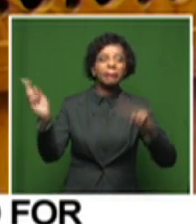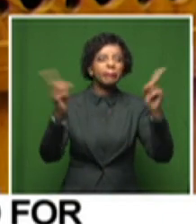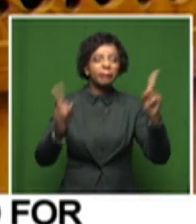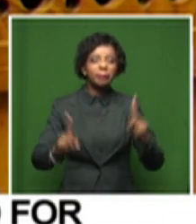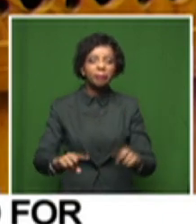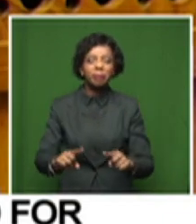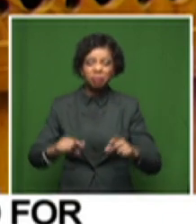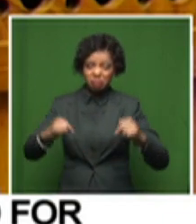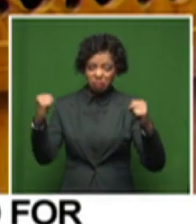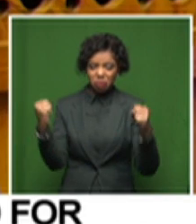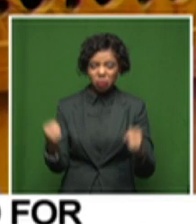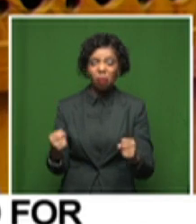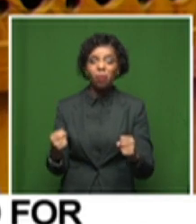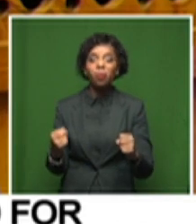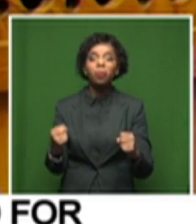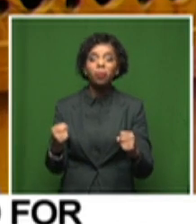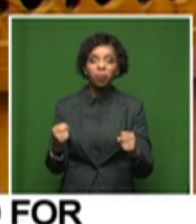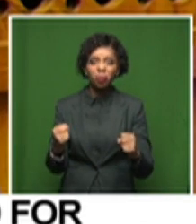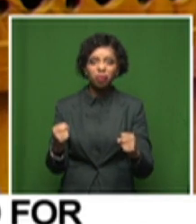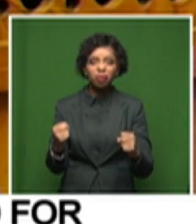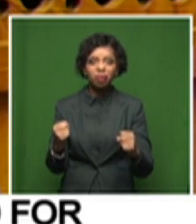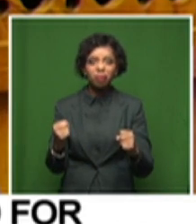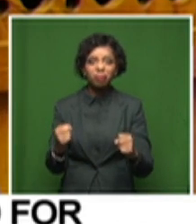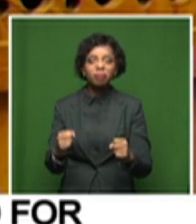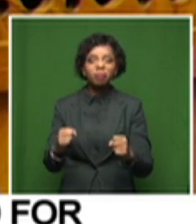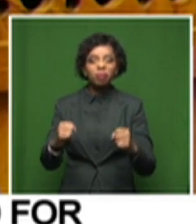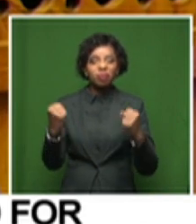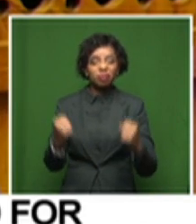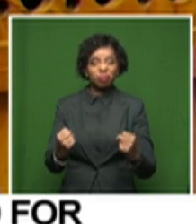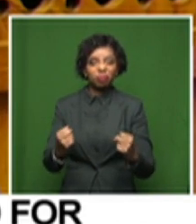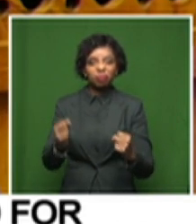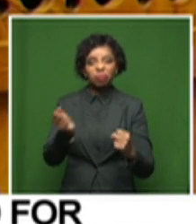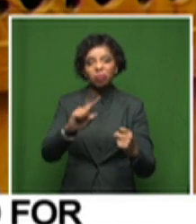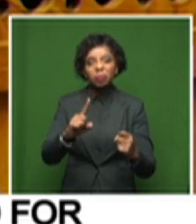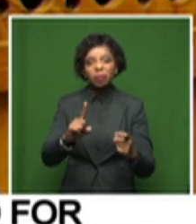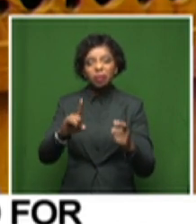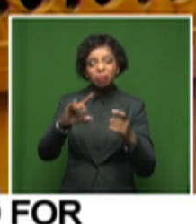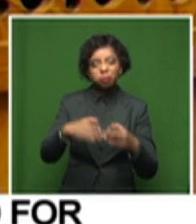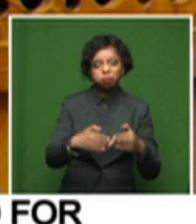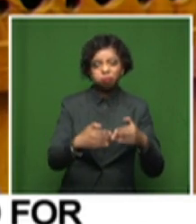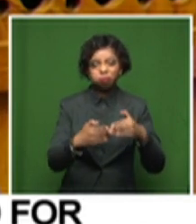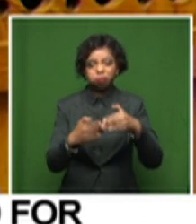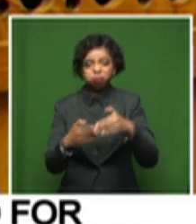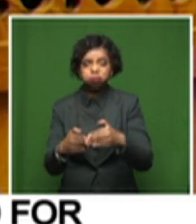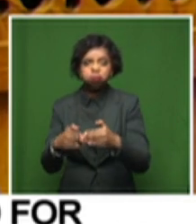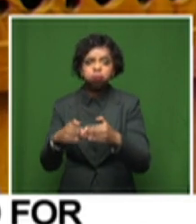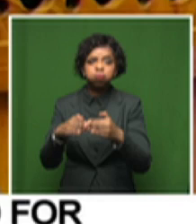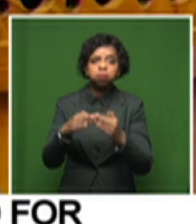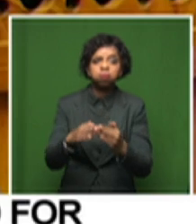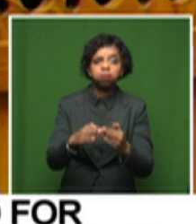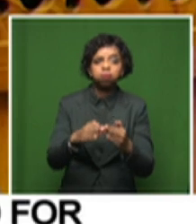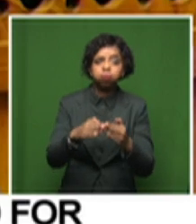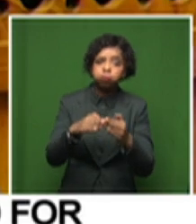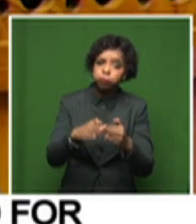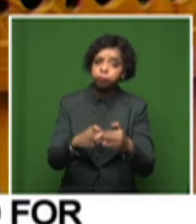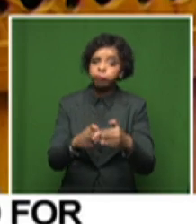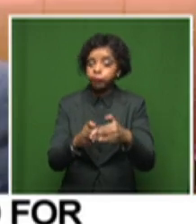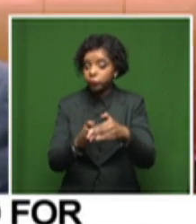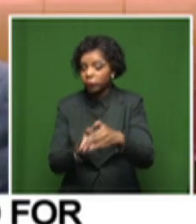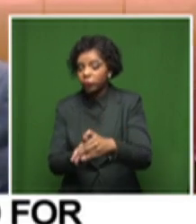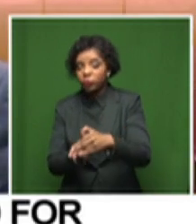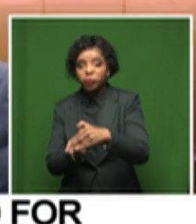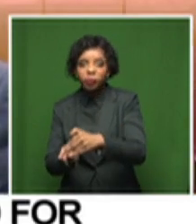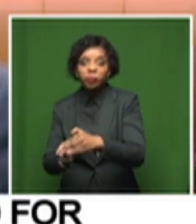tyrannous and strong. He struck with his overtaking wings and chased us south along,"